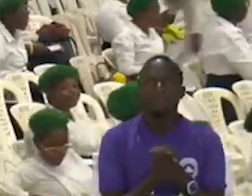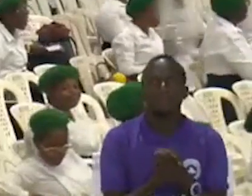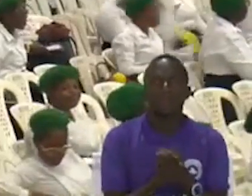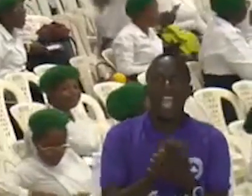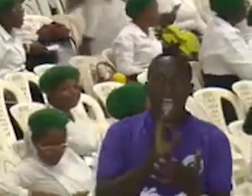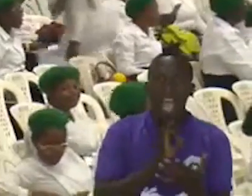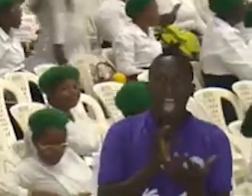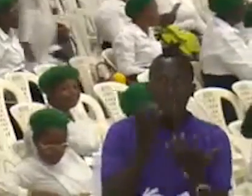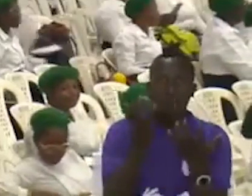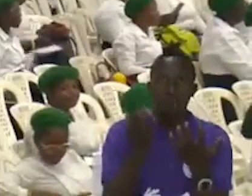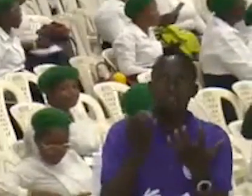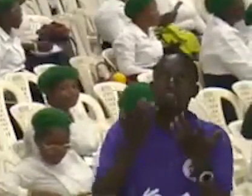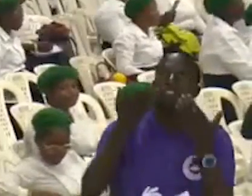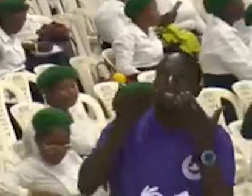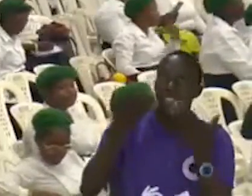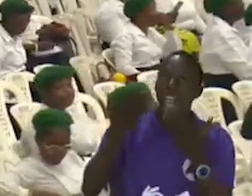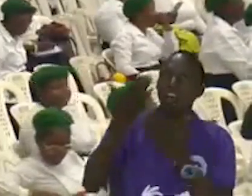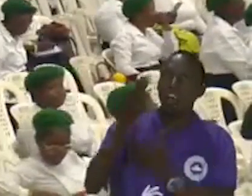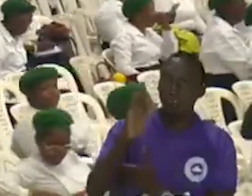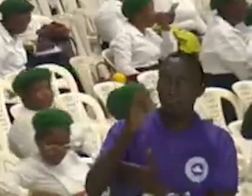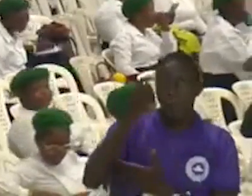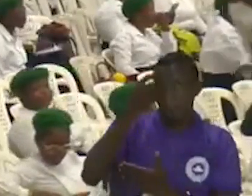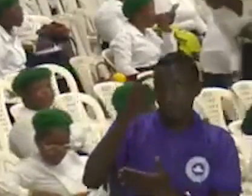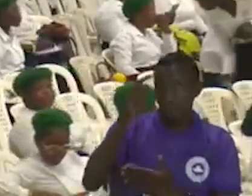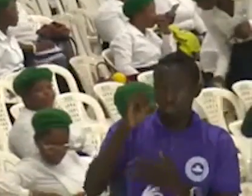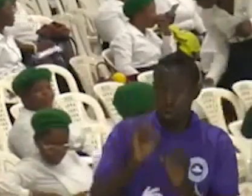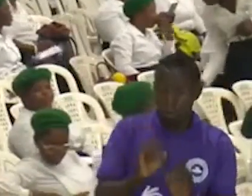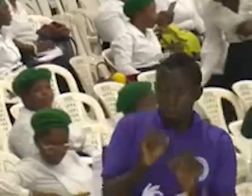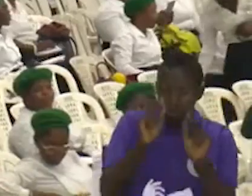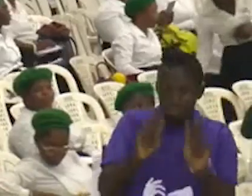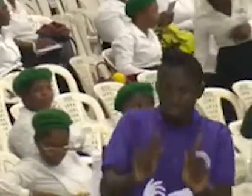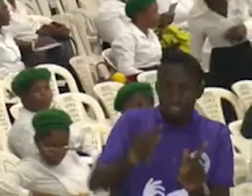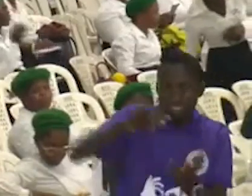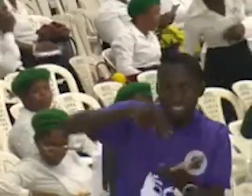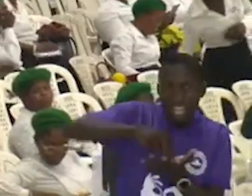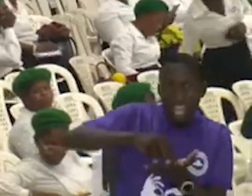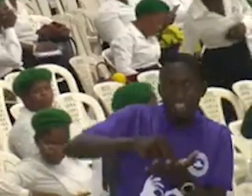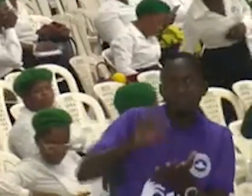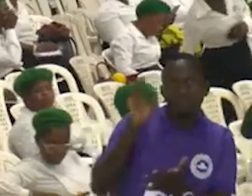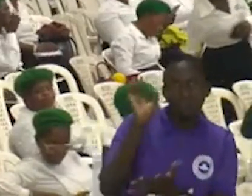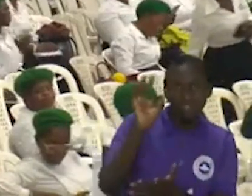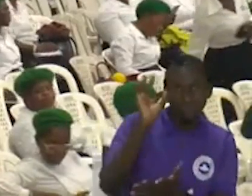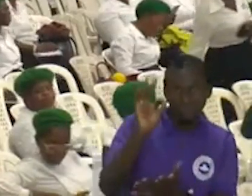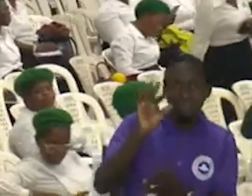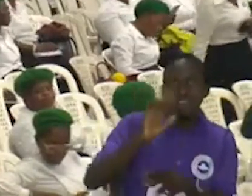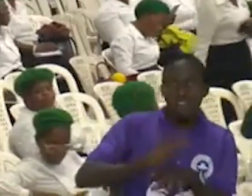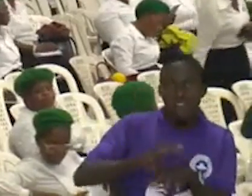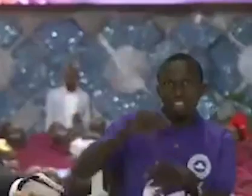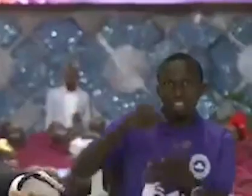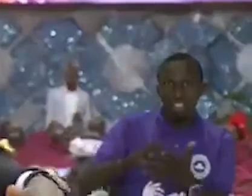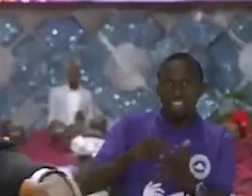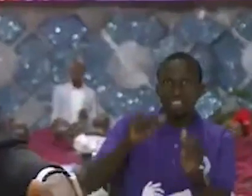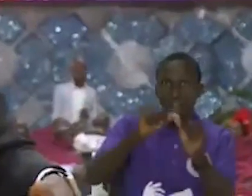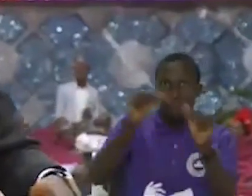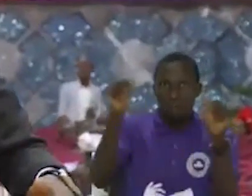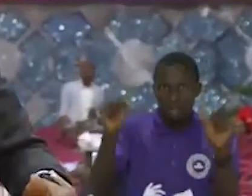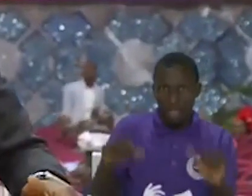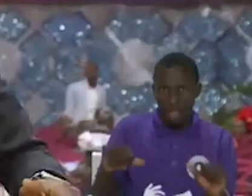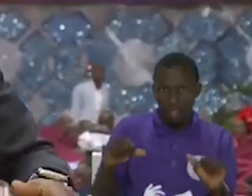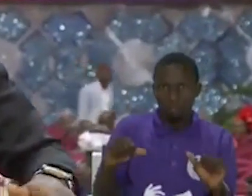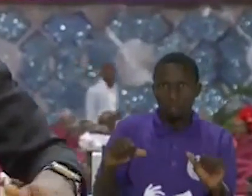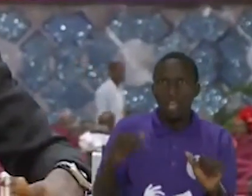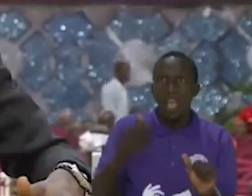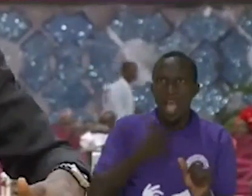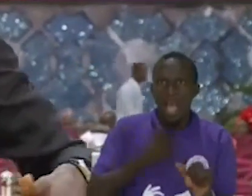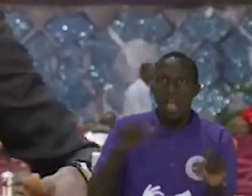I want to thank God for the opportunity to stand before you on this exalted and life-transforming altar.